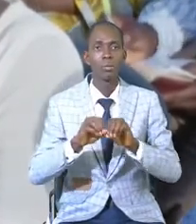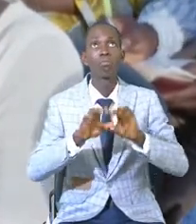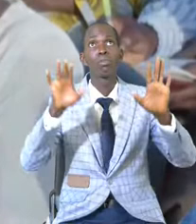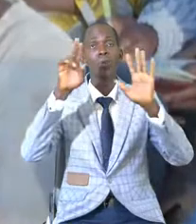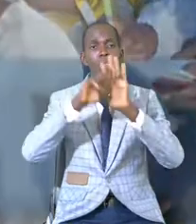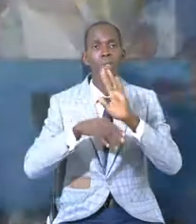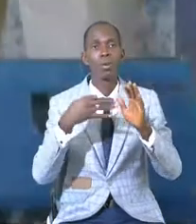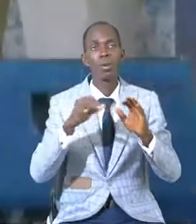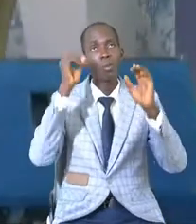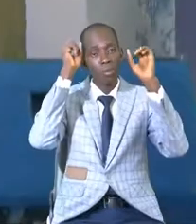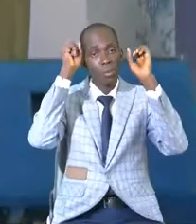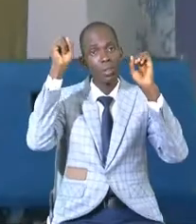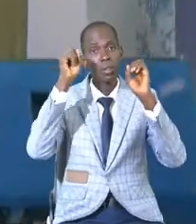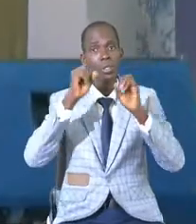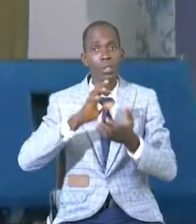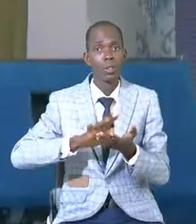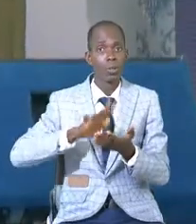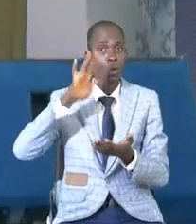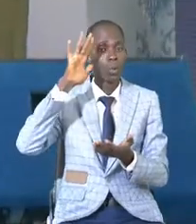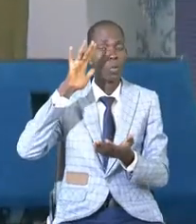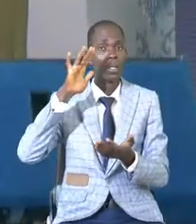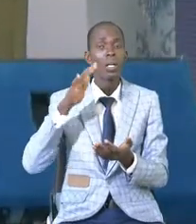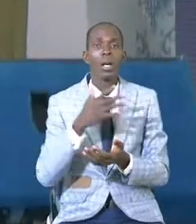and the express image of his person,